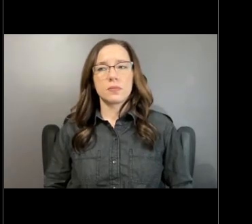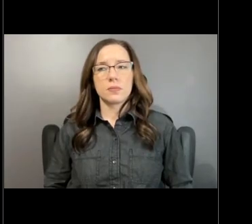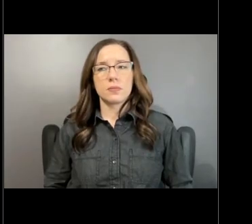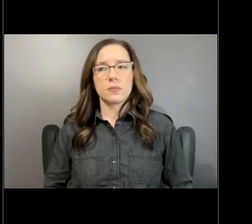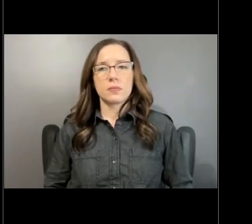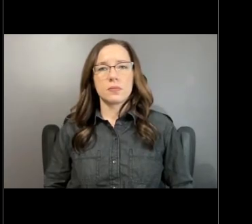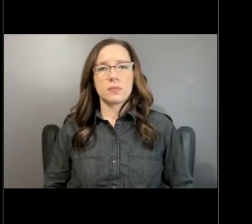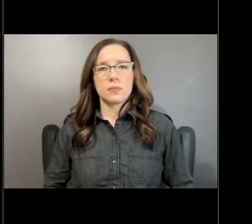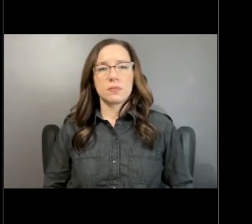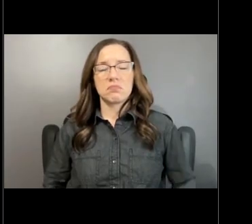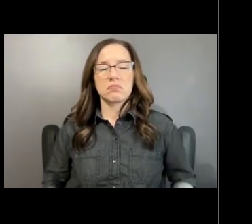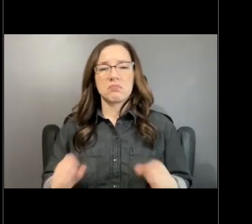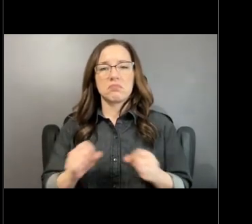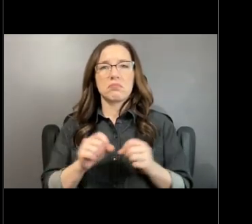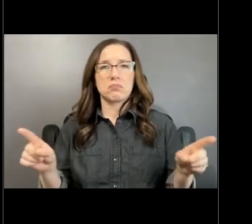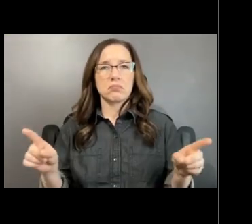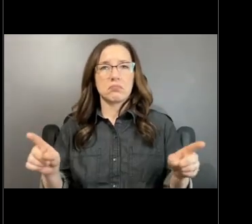Post that poll for everyone.